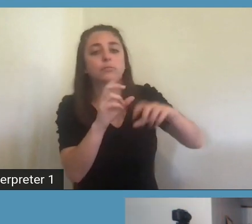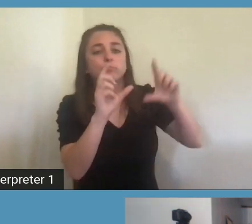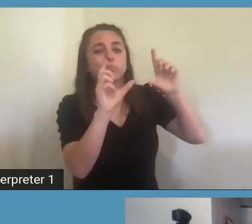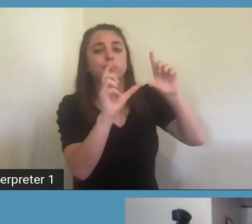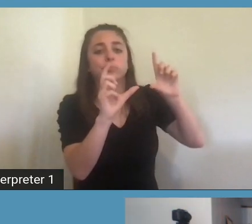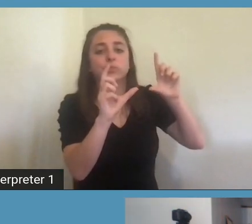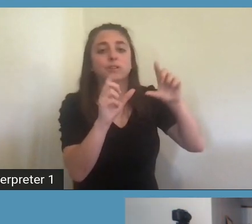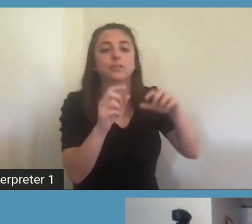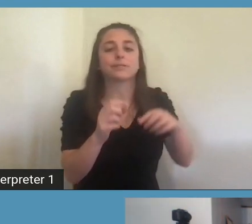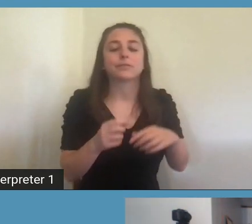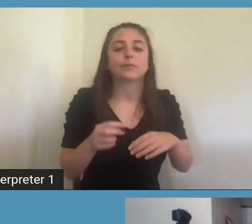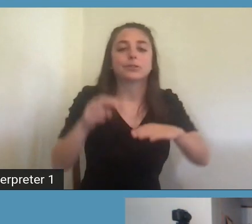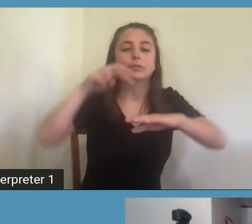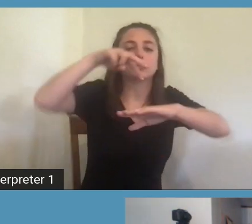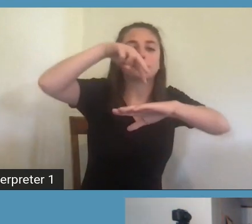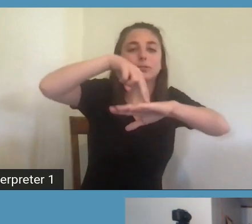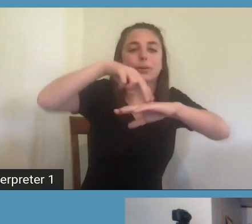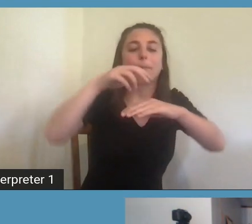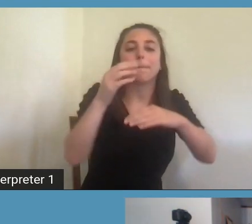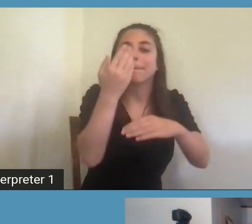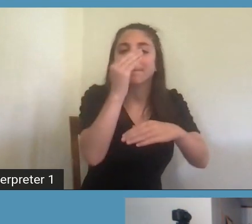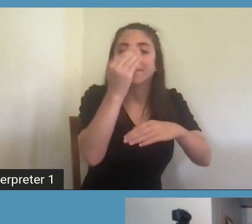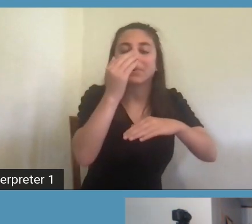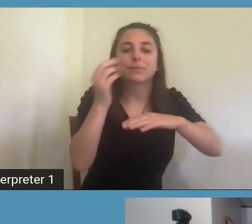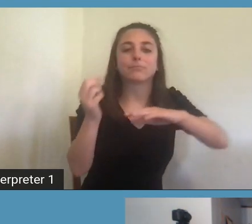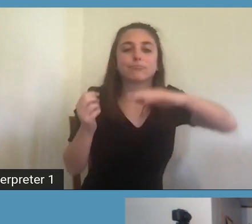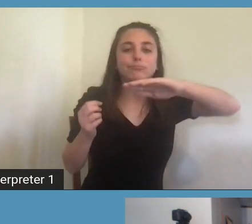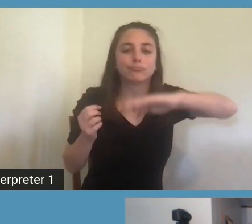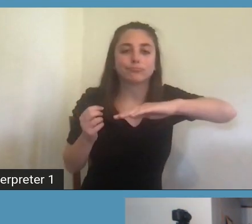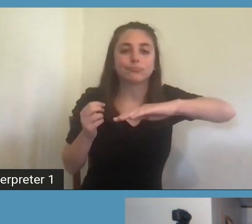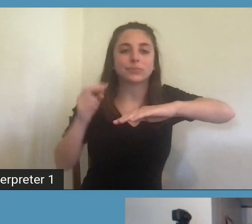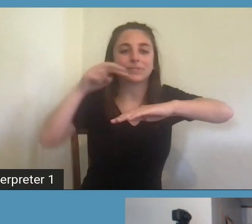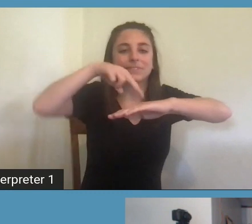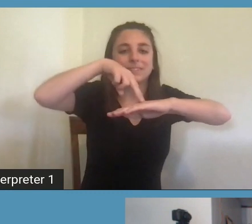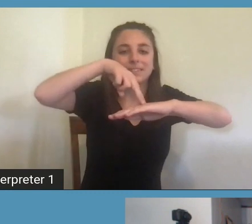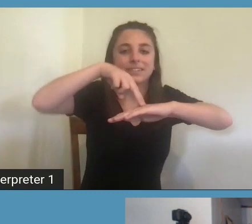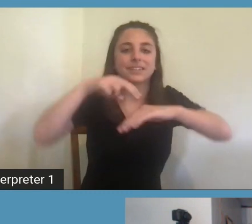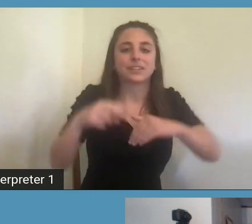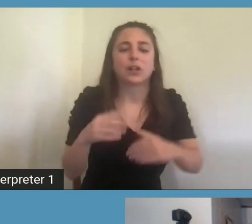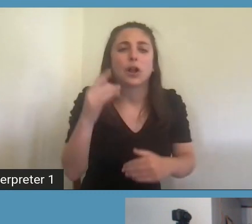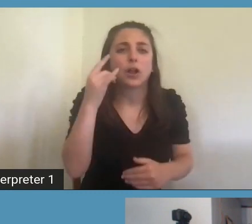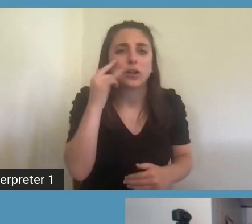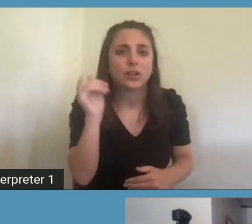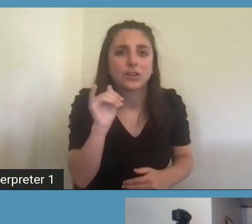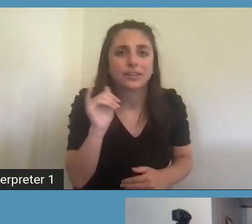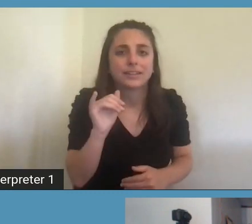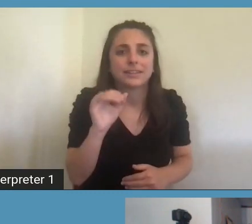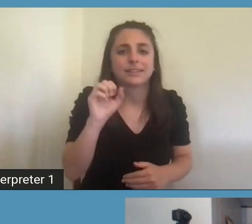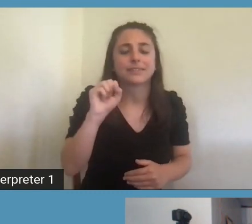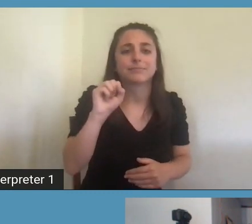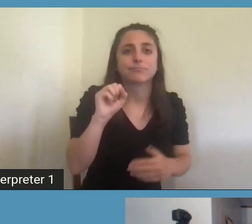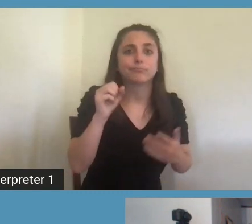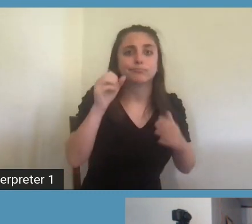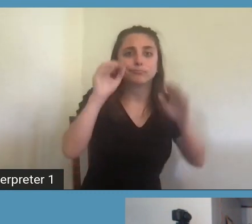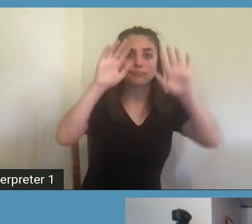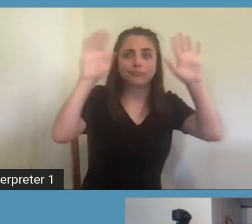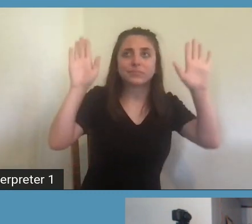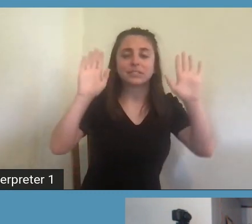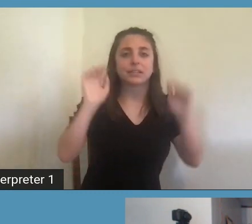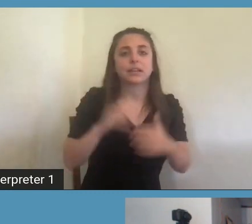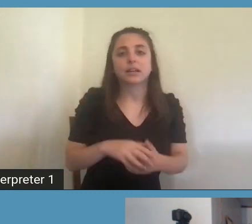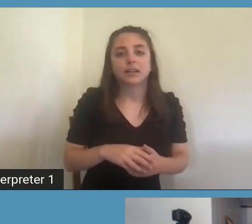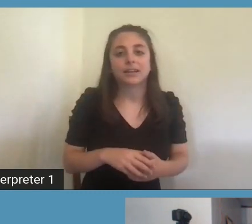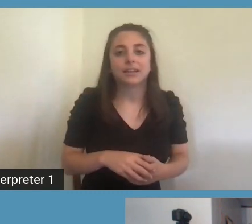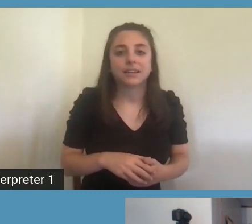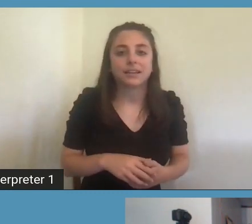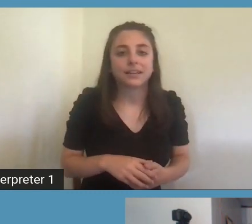stood on a mirror and blew wind down onto them, so that it looked like the sky was behind them. And I was like, that's all they did? Wow.